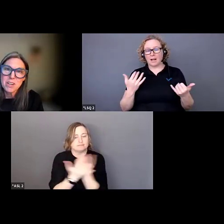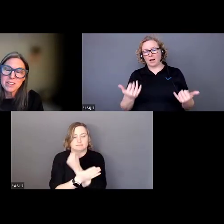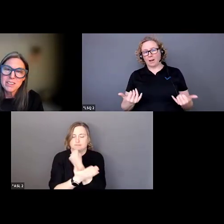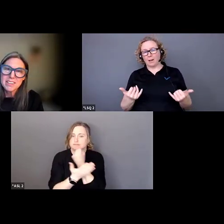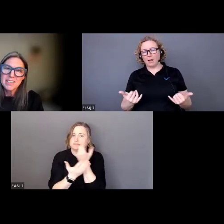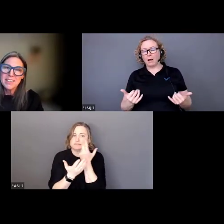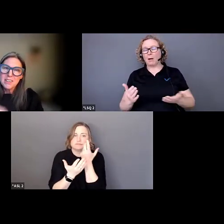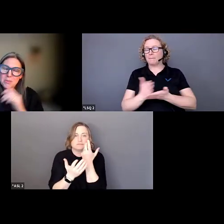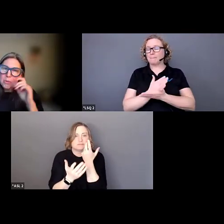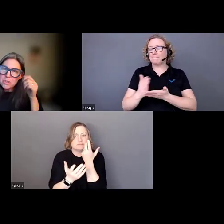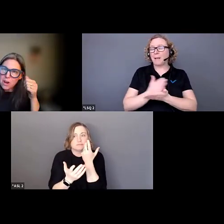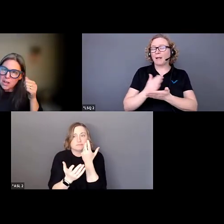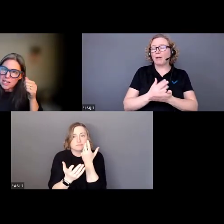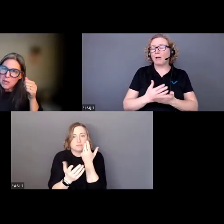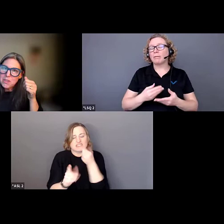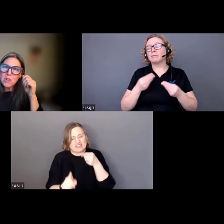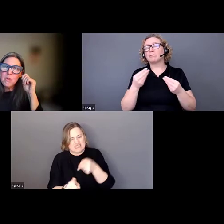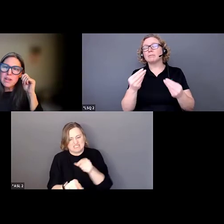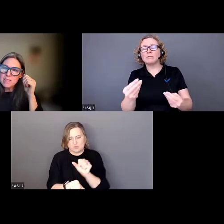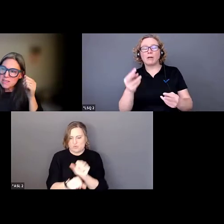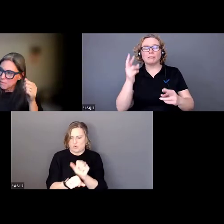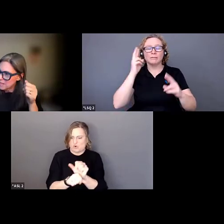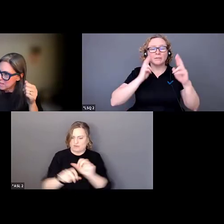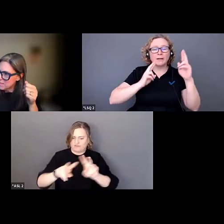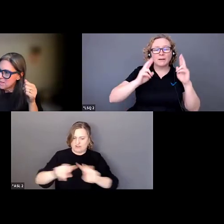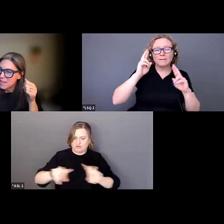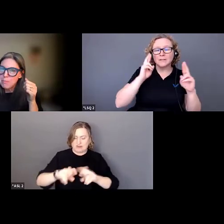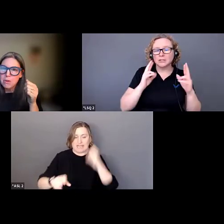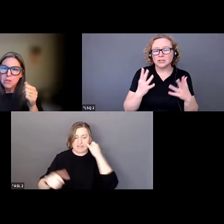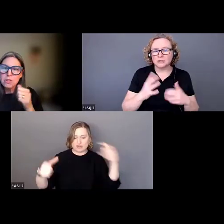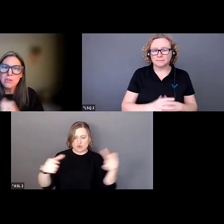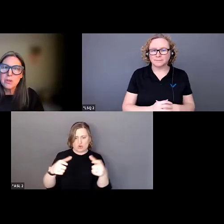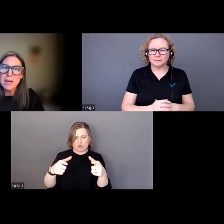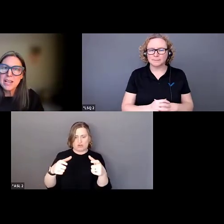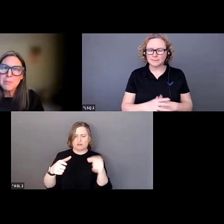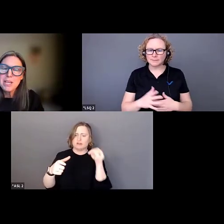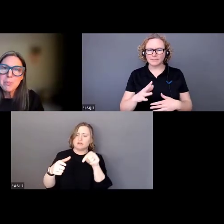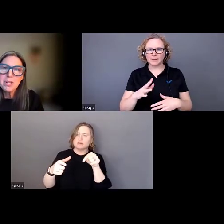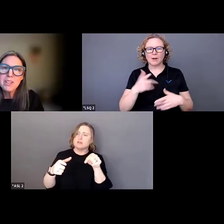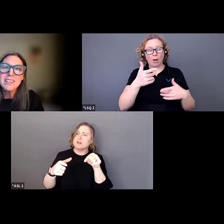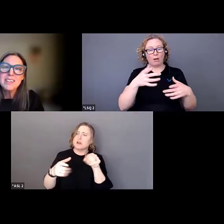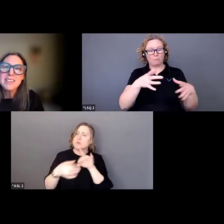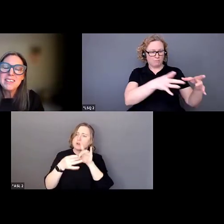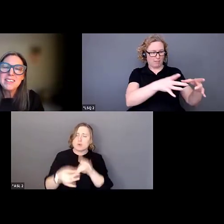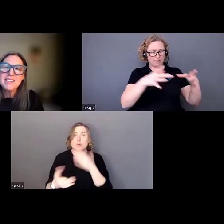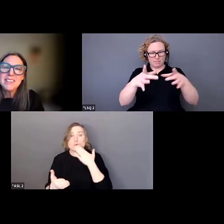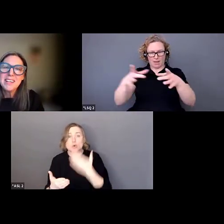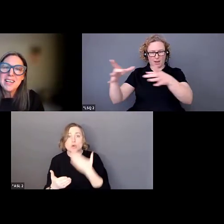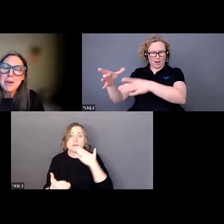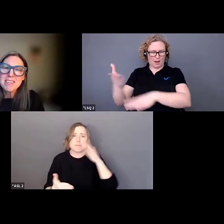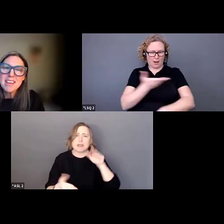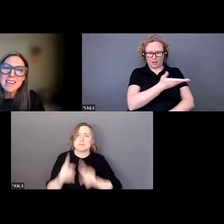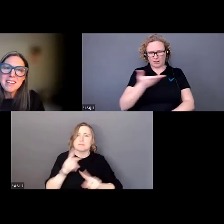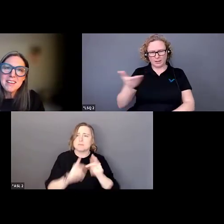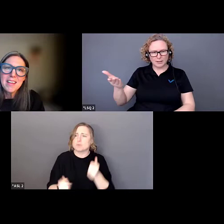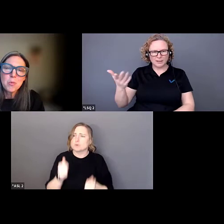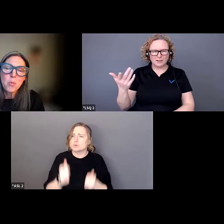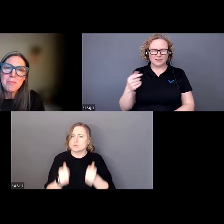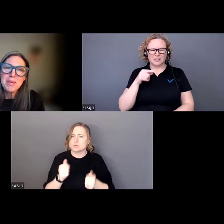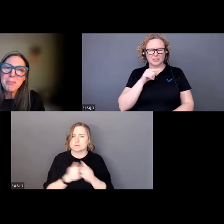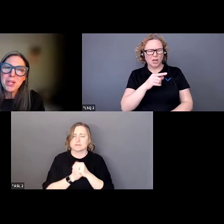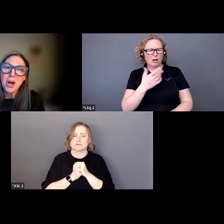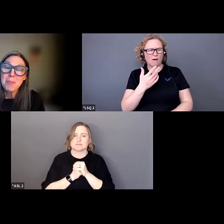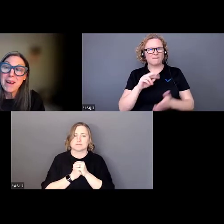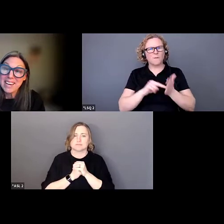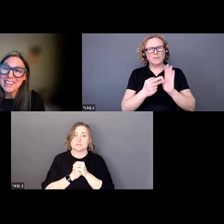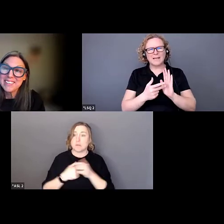in this work. When we're talking about these coins, is this about good or bad people? Am I saying that